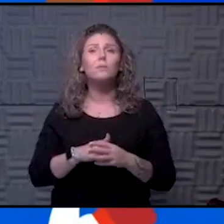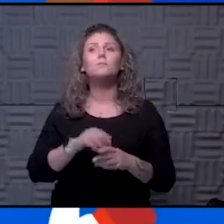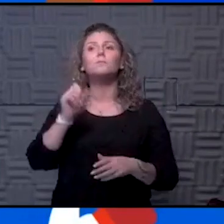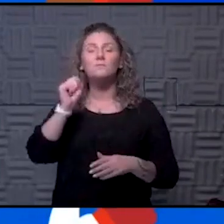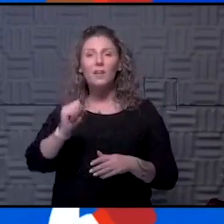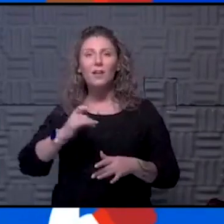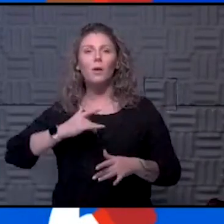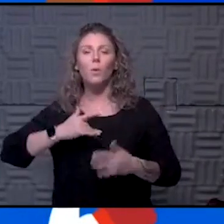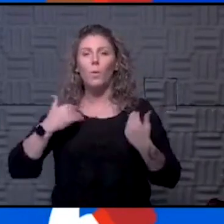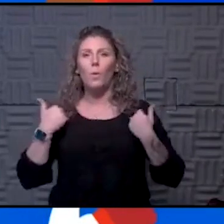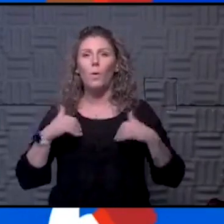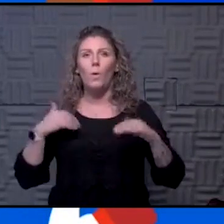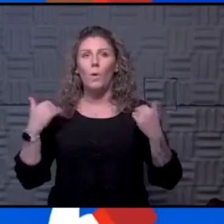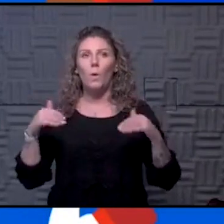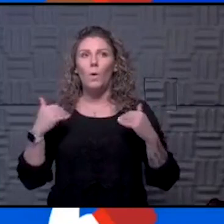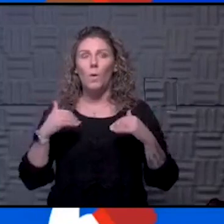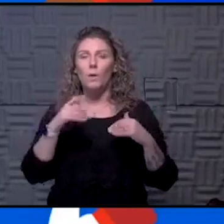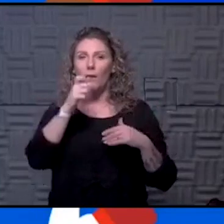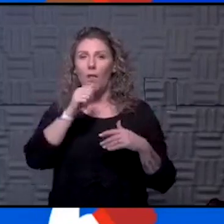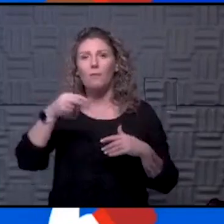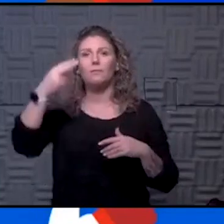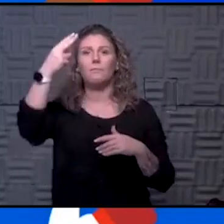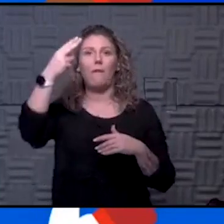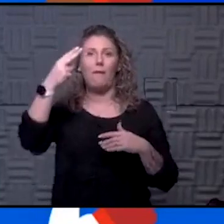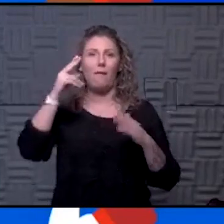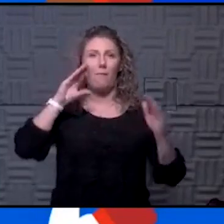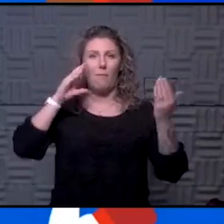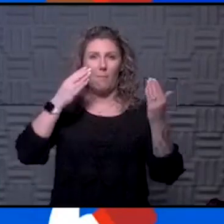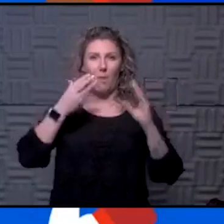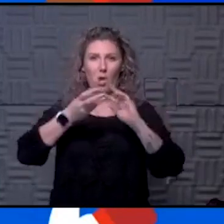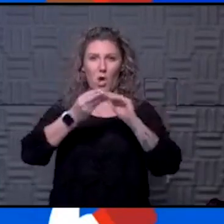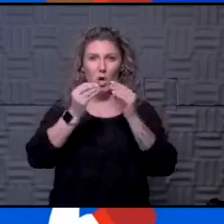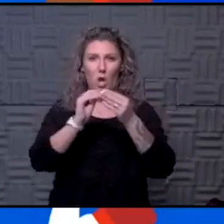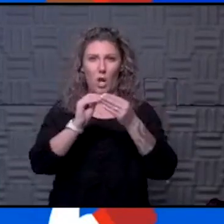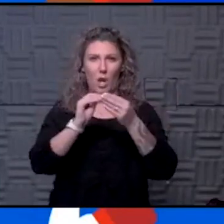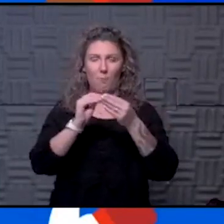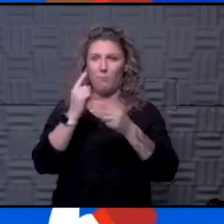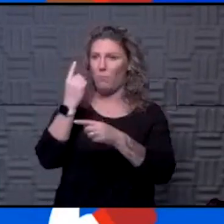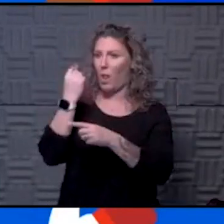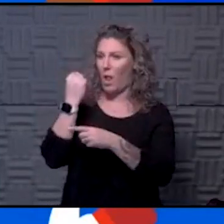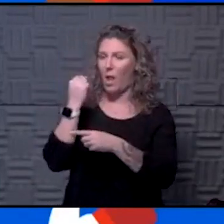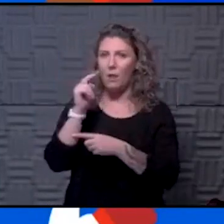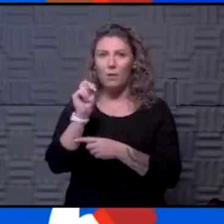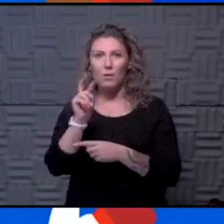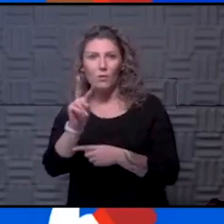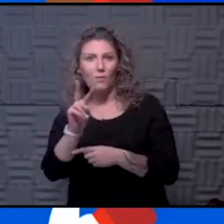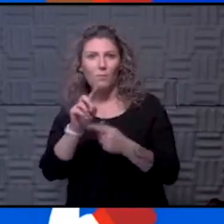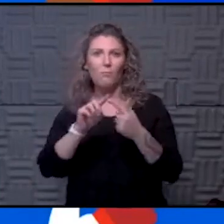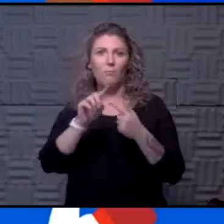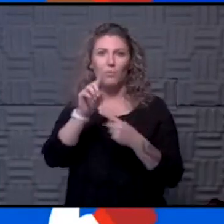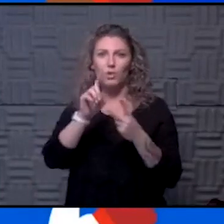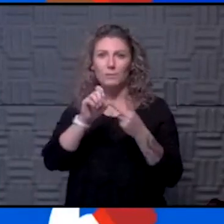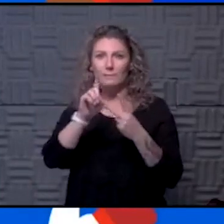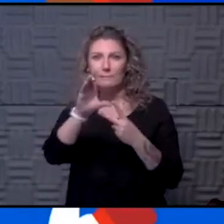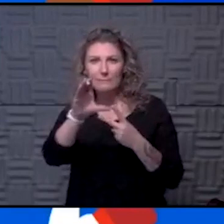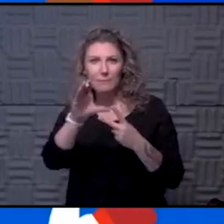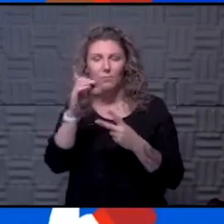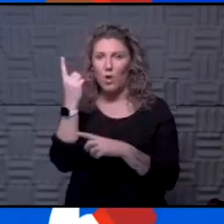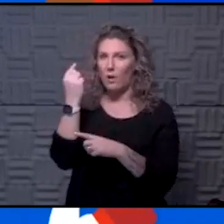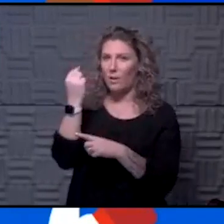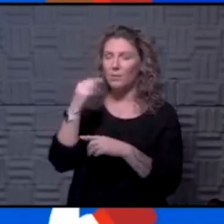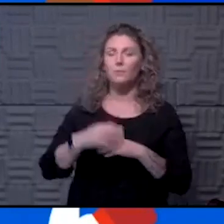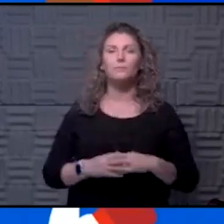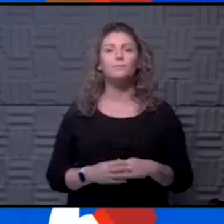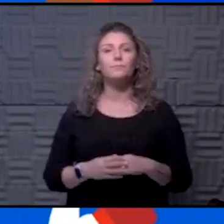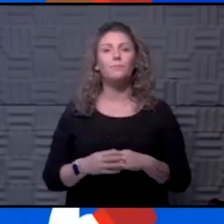it's not quite as high as the numbers were in November, December last year,